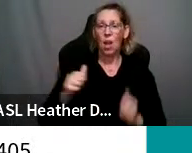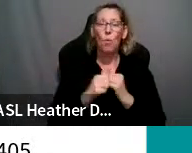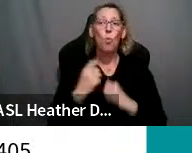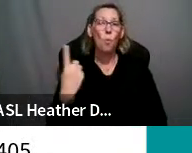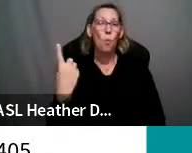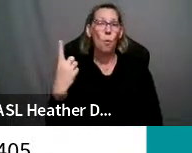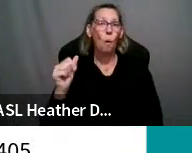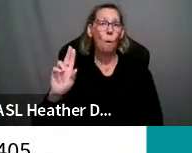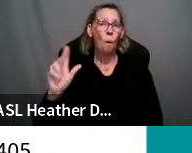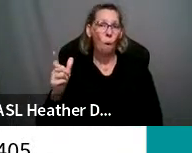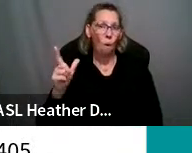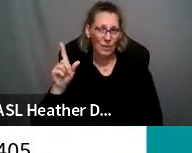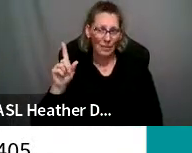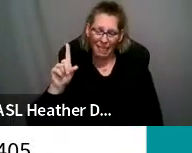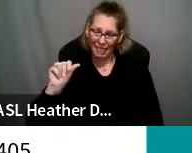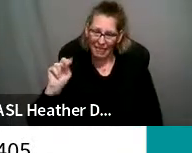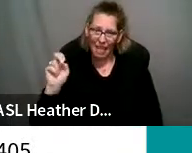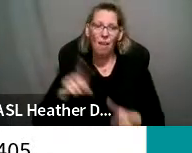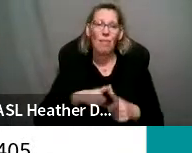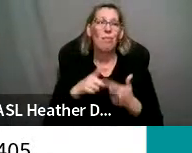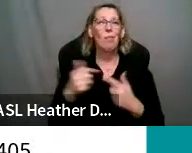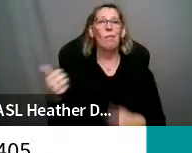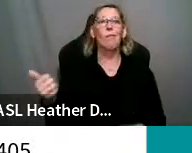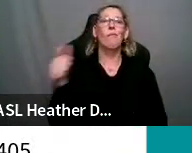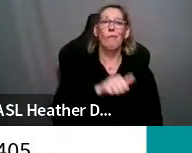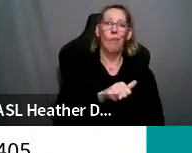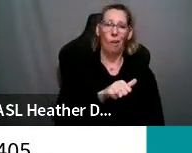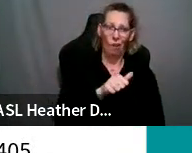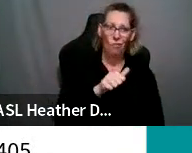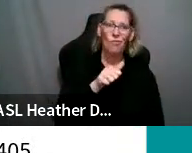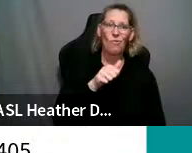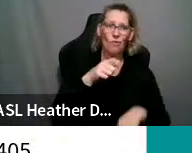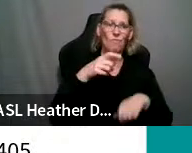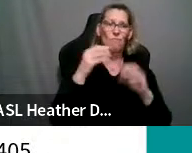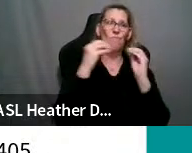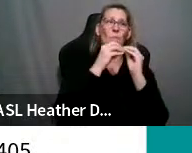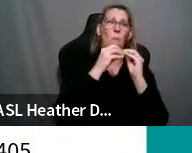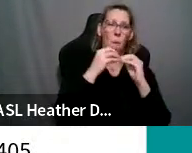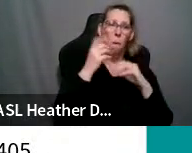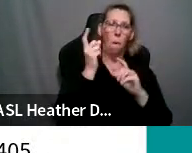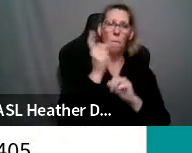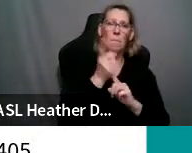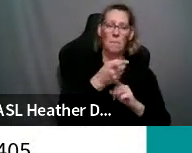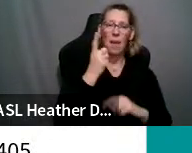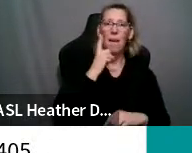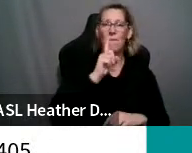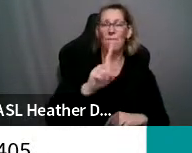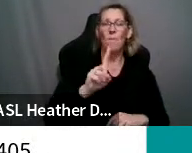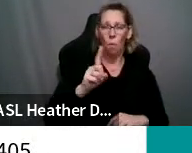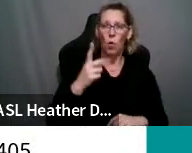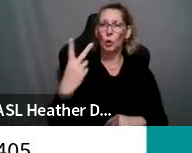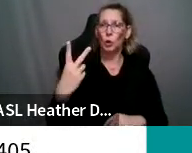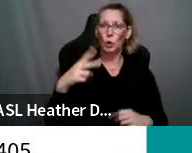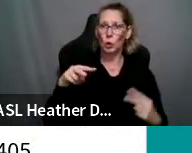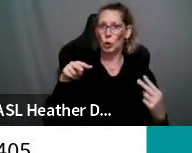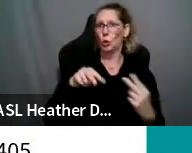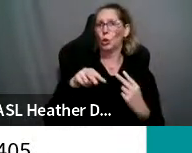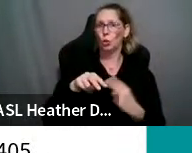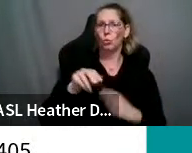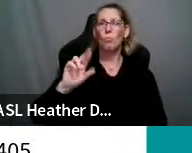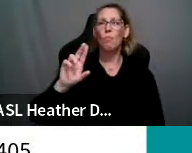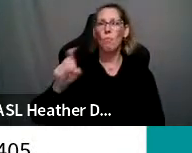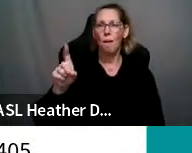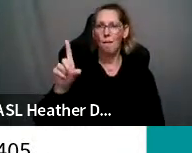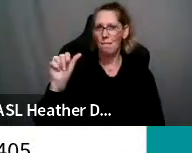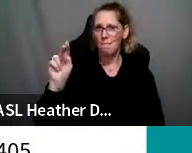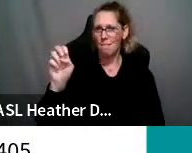lane, and then another 4 minutes to about 50 minutes for that specific origin destination pair for the MLPA with 2 auxiliary lanes.